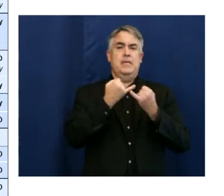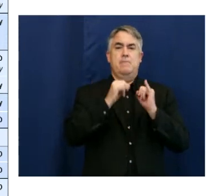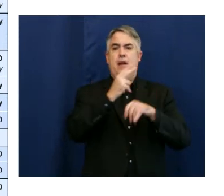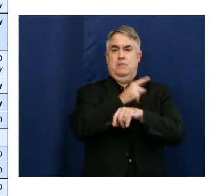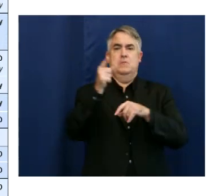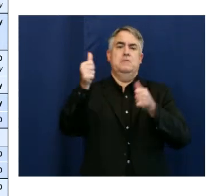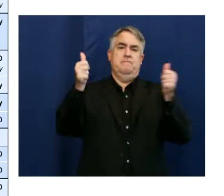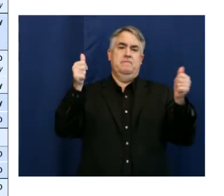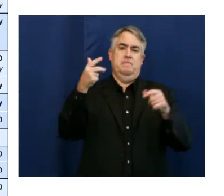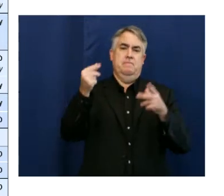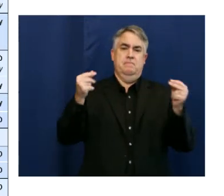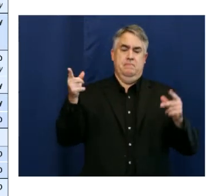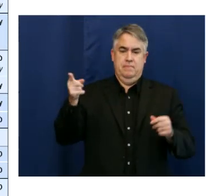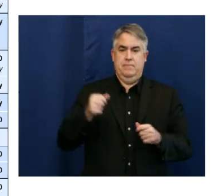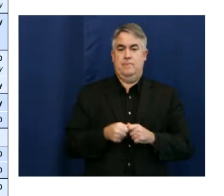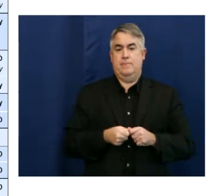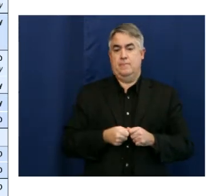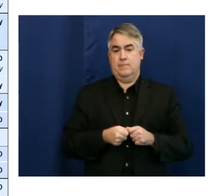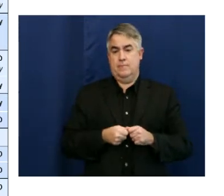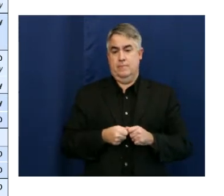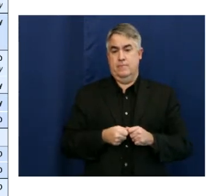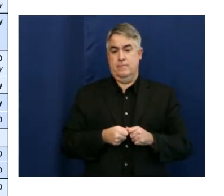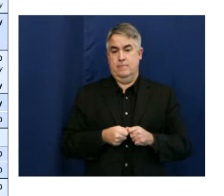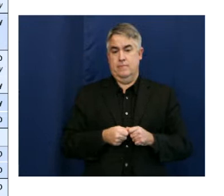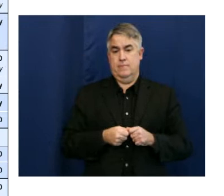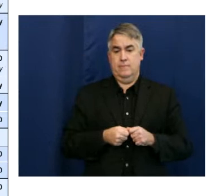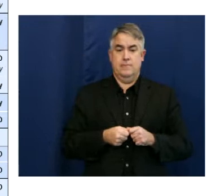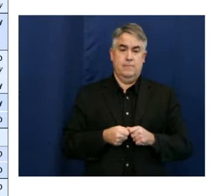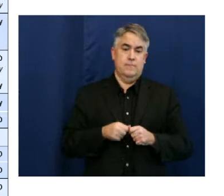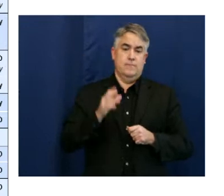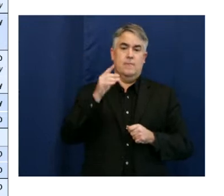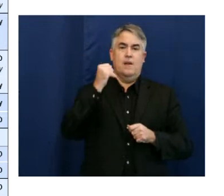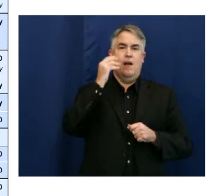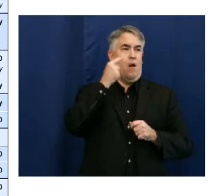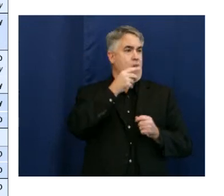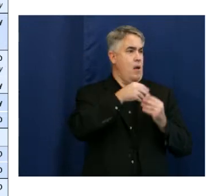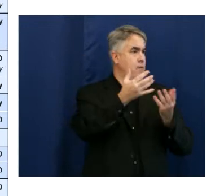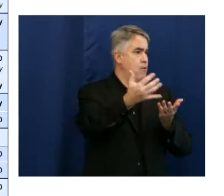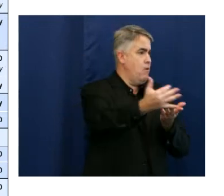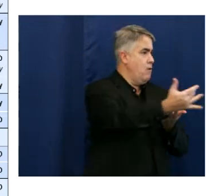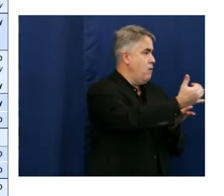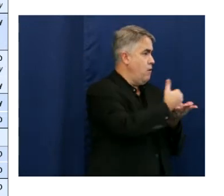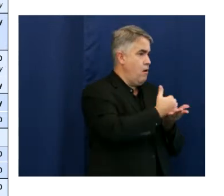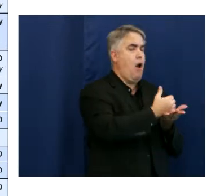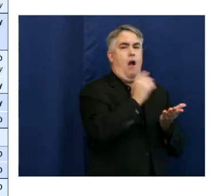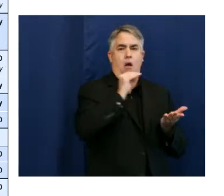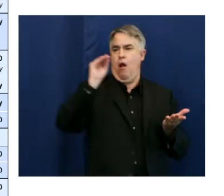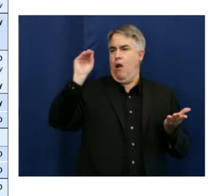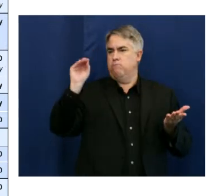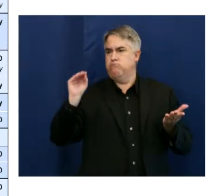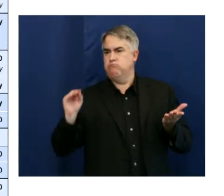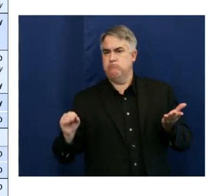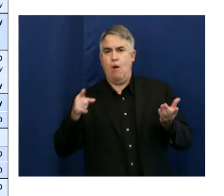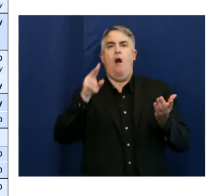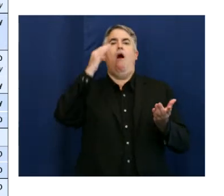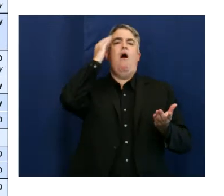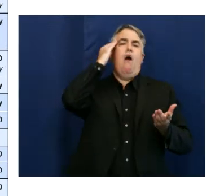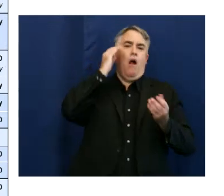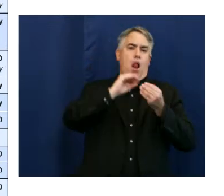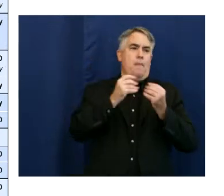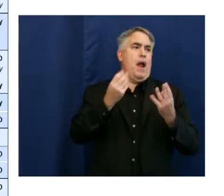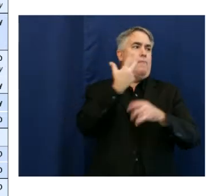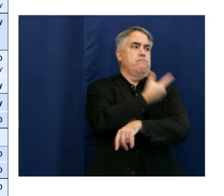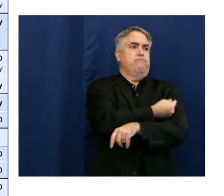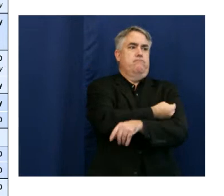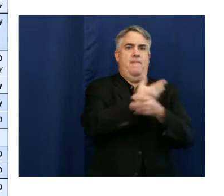into those numbers, we will update those. Same true on federally qualified health centers. We want to partner with them. City partnerships. Other county